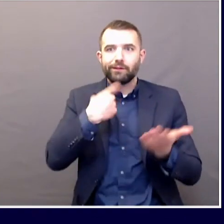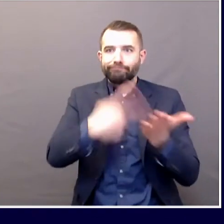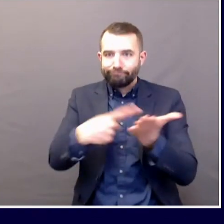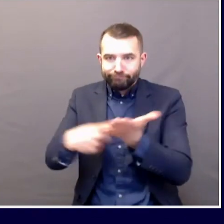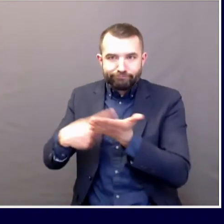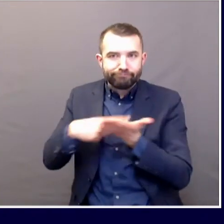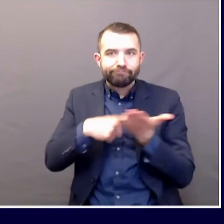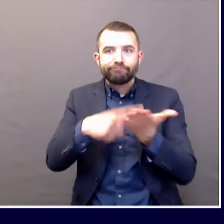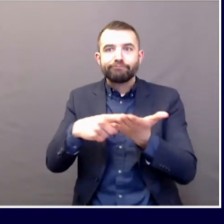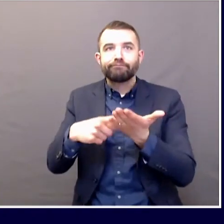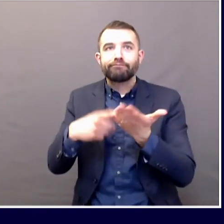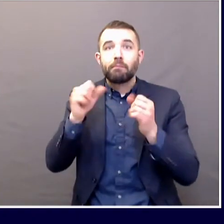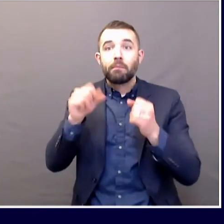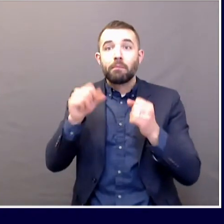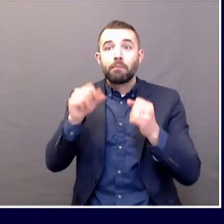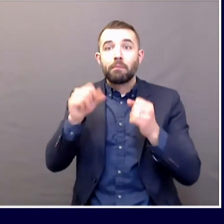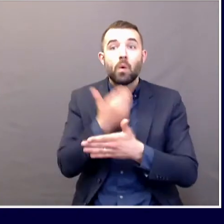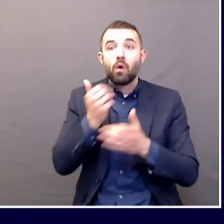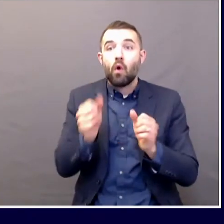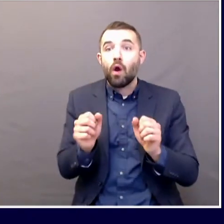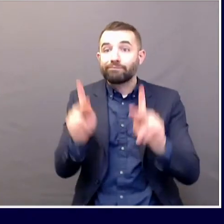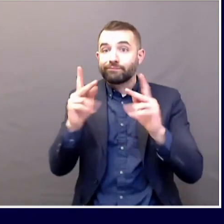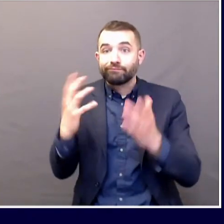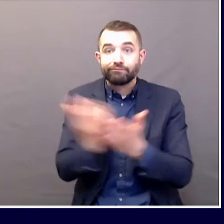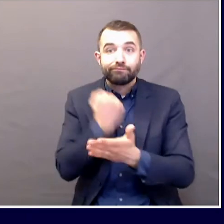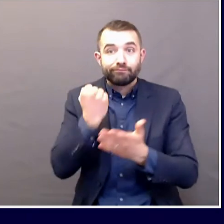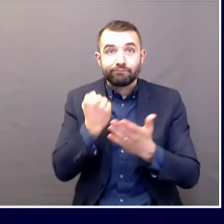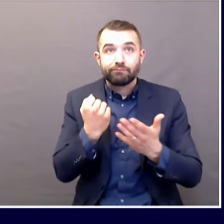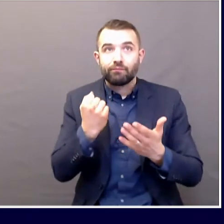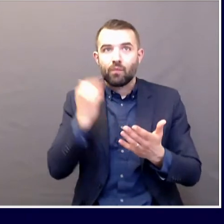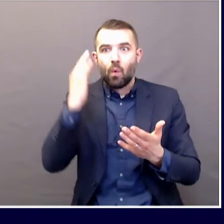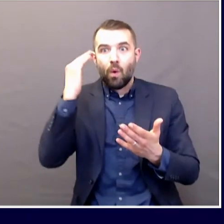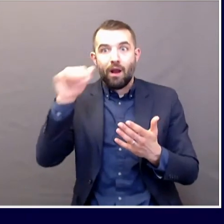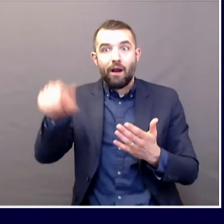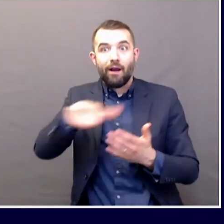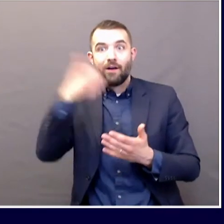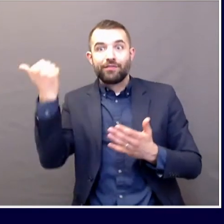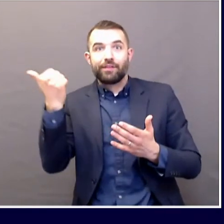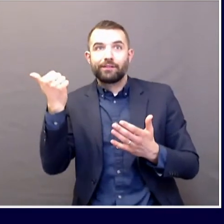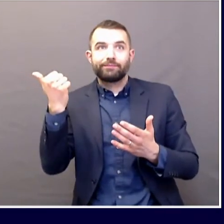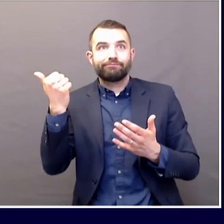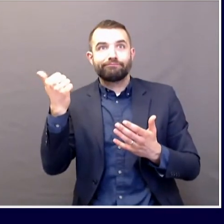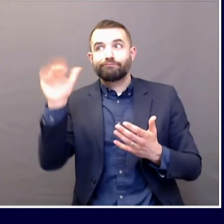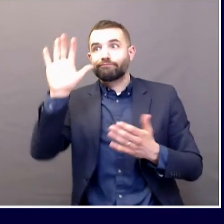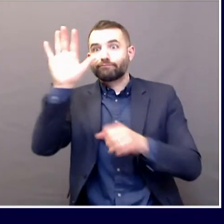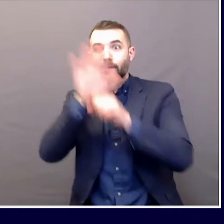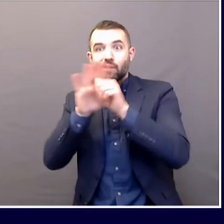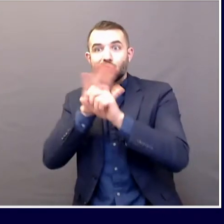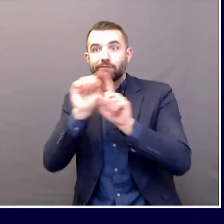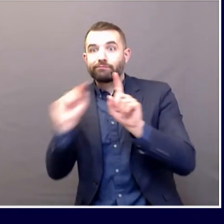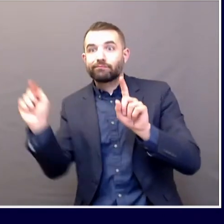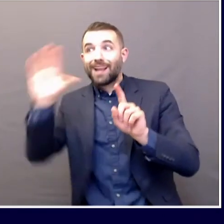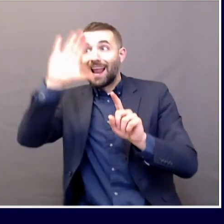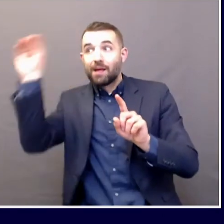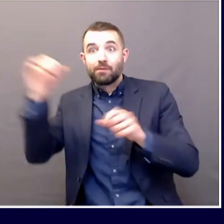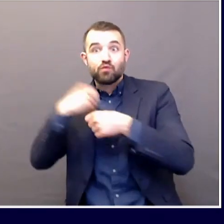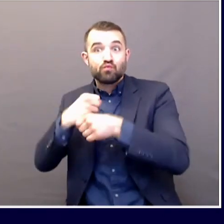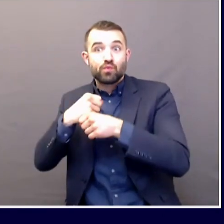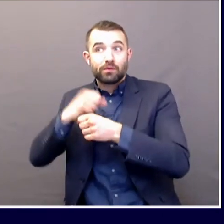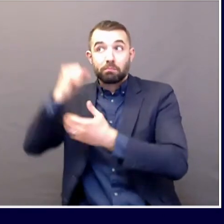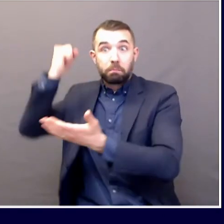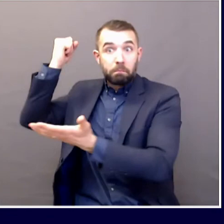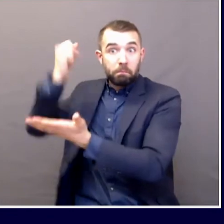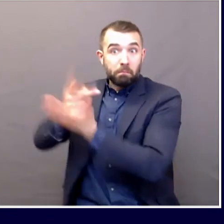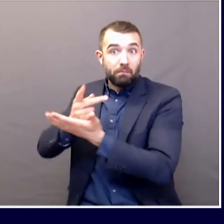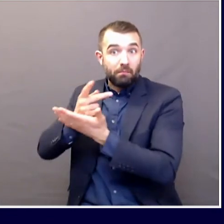with new vaccines coming online. So because of the observation period for the Pfizer vaccine and Moderna, there's been a